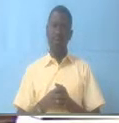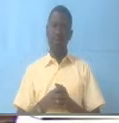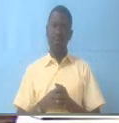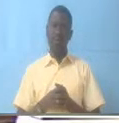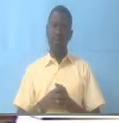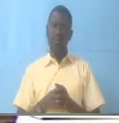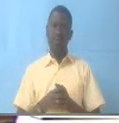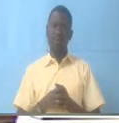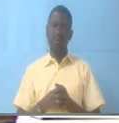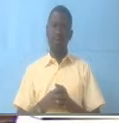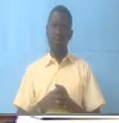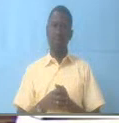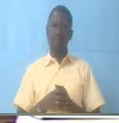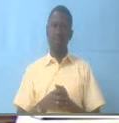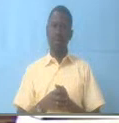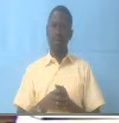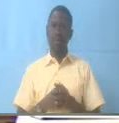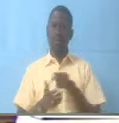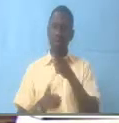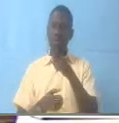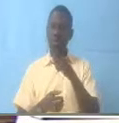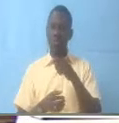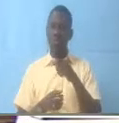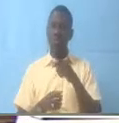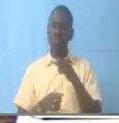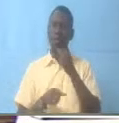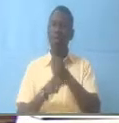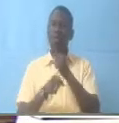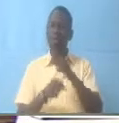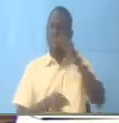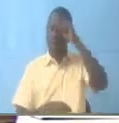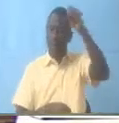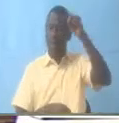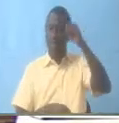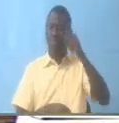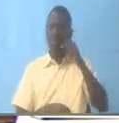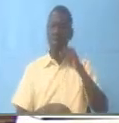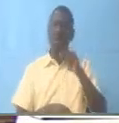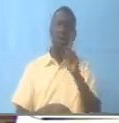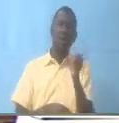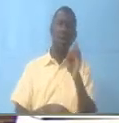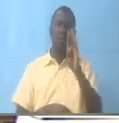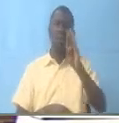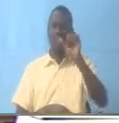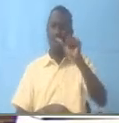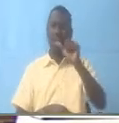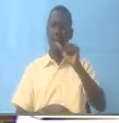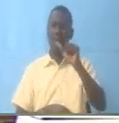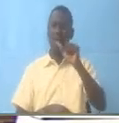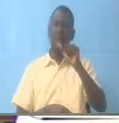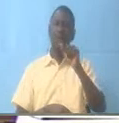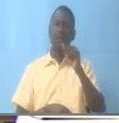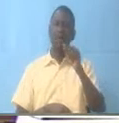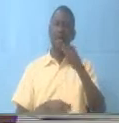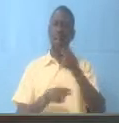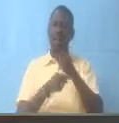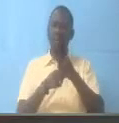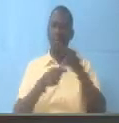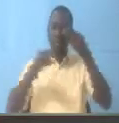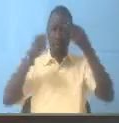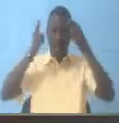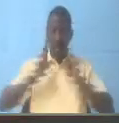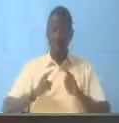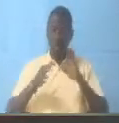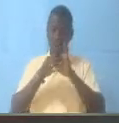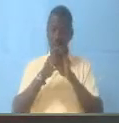you serve as president of the Gambia Bar Association? I think ñaata diir nga nekkoon président ci mbootaay lawyer yi